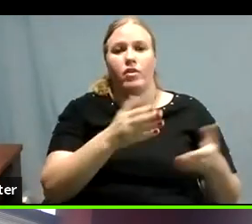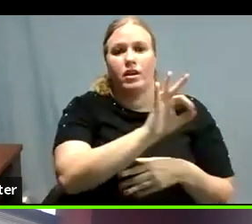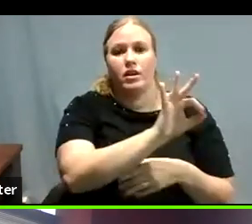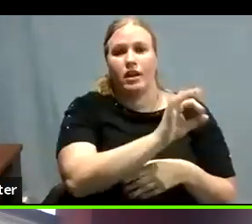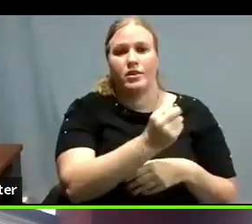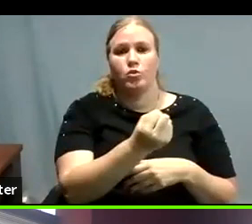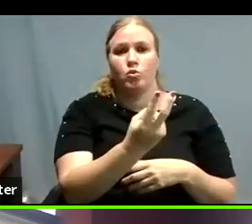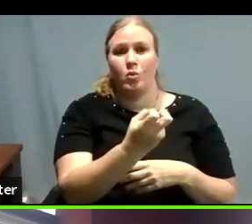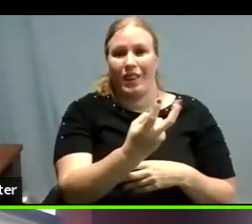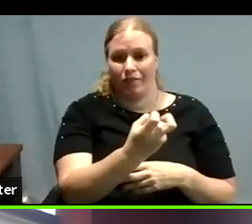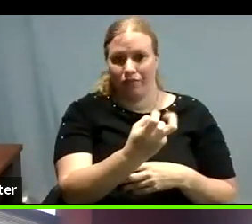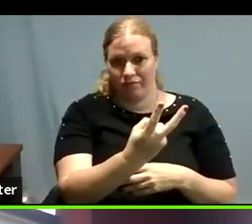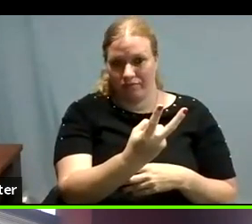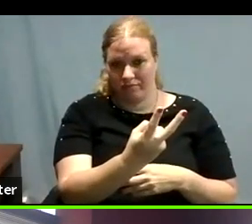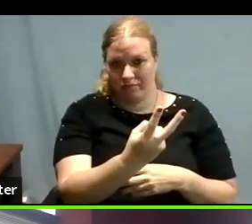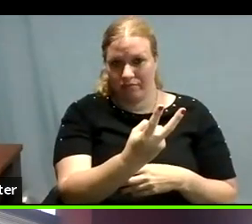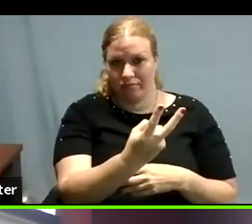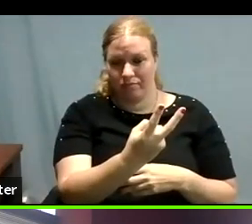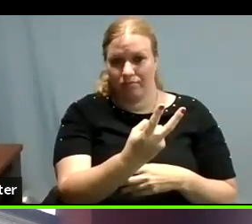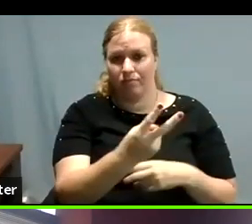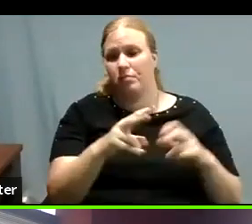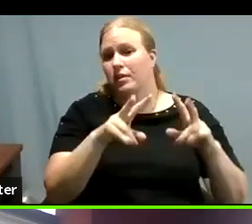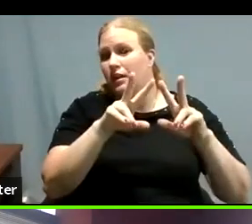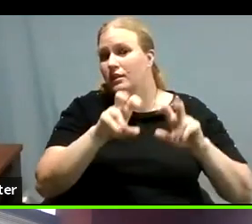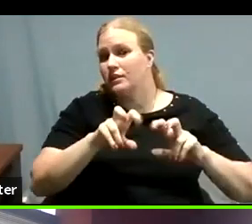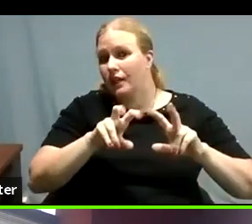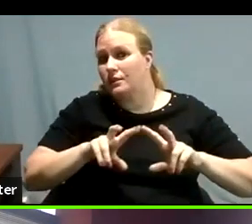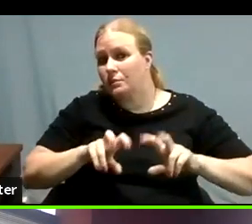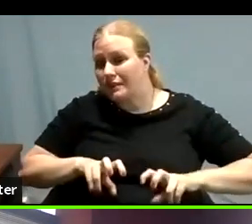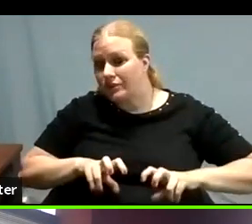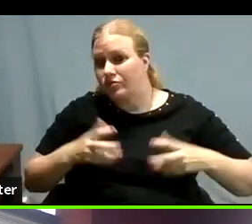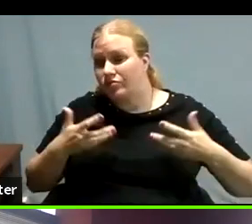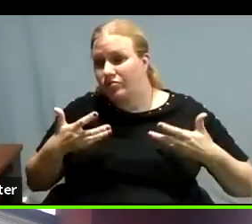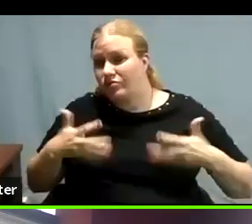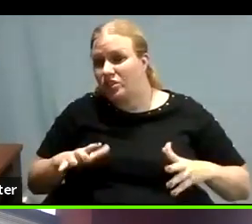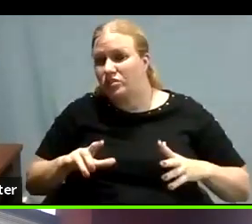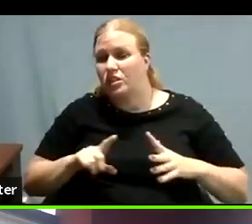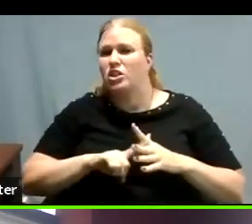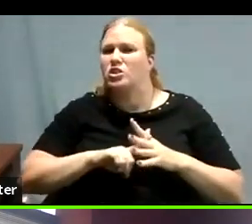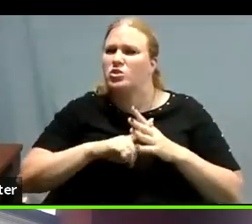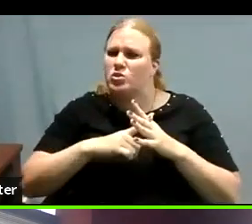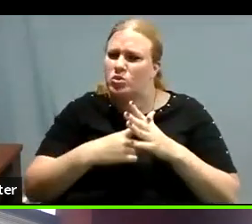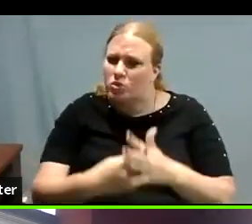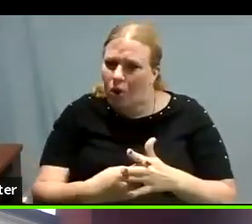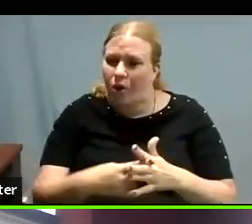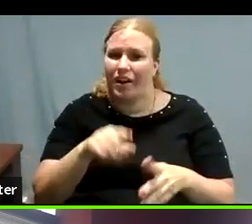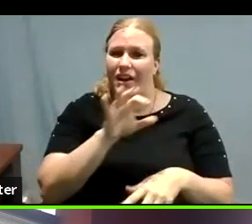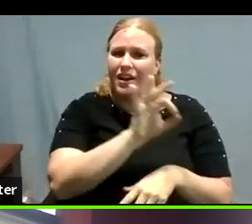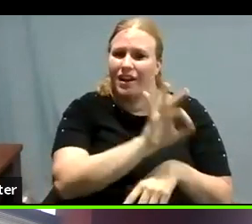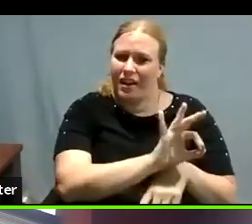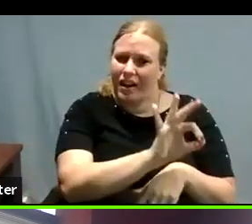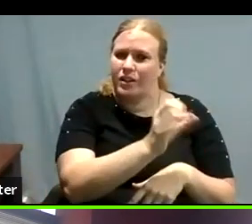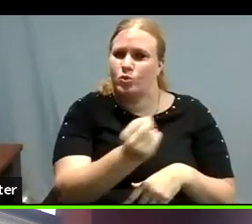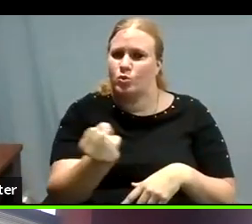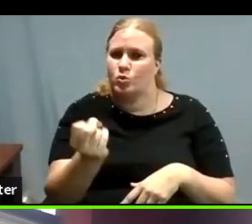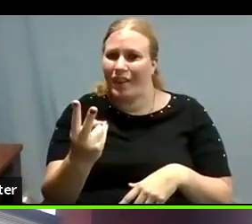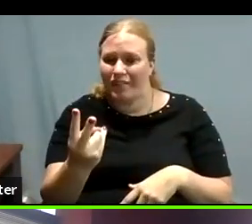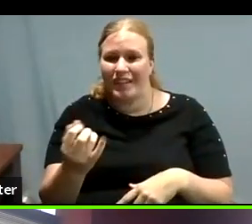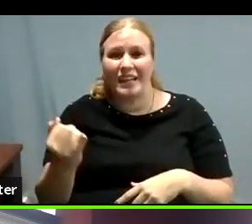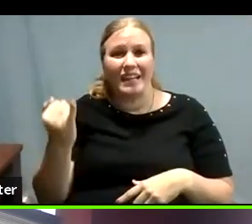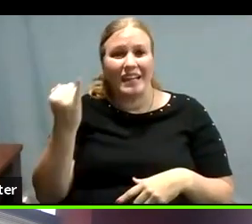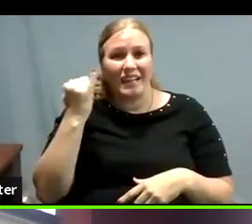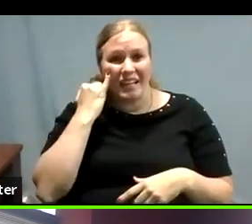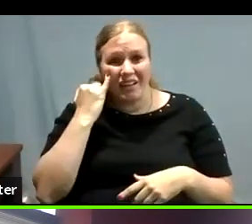12. We did an assessment and wanted to at least start off that way. Certainly, if there is